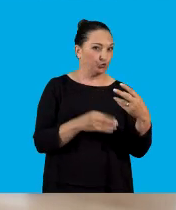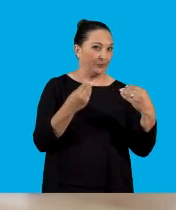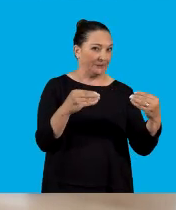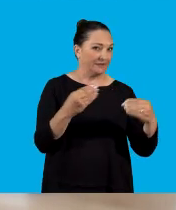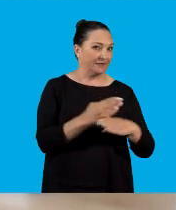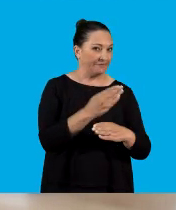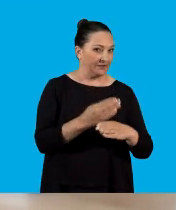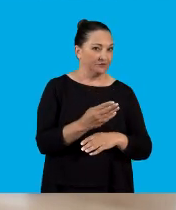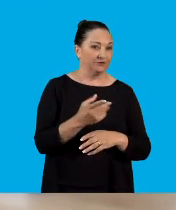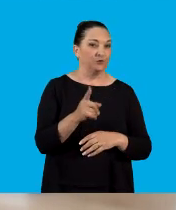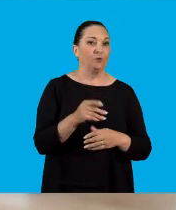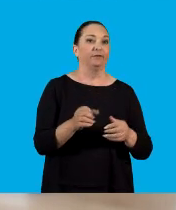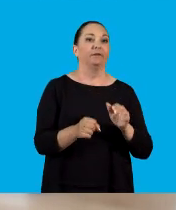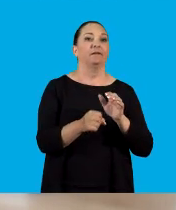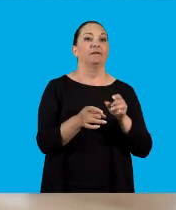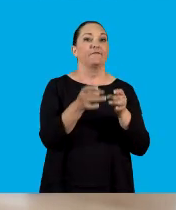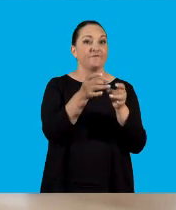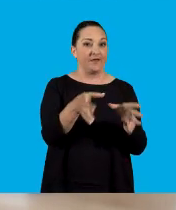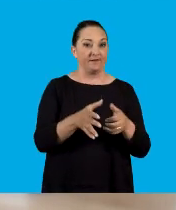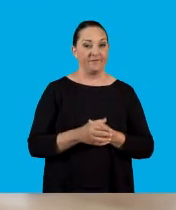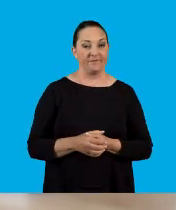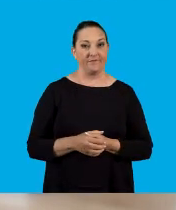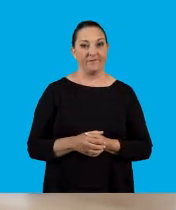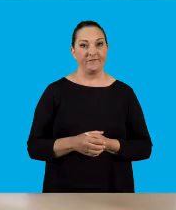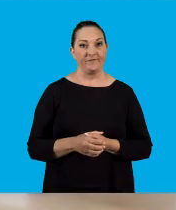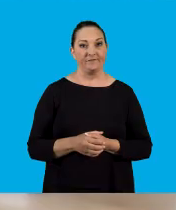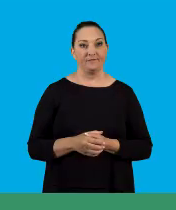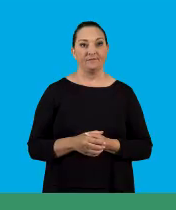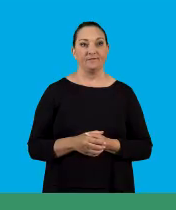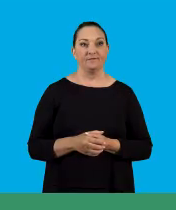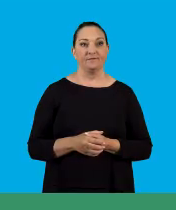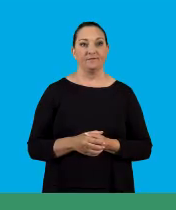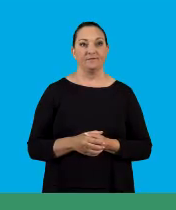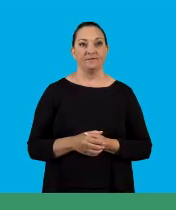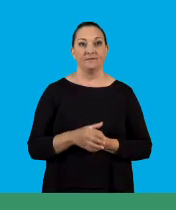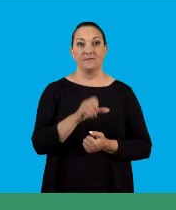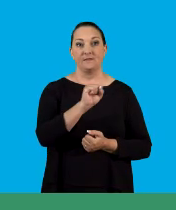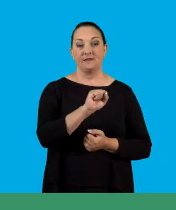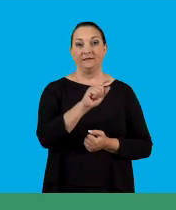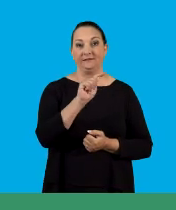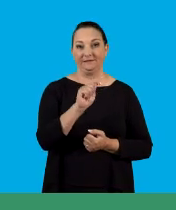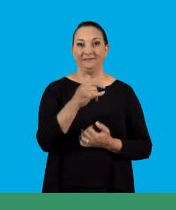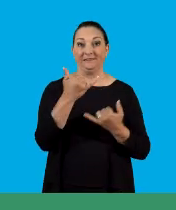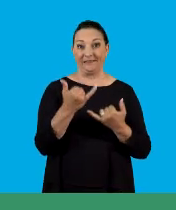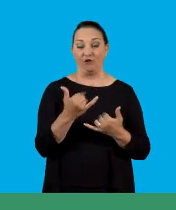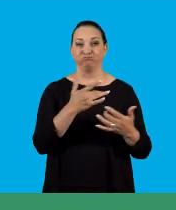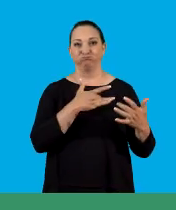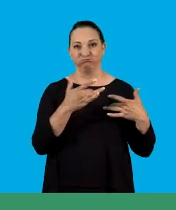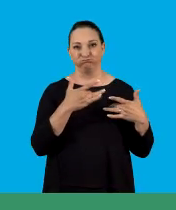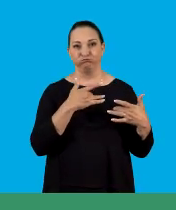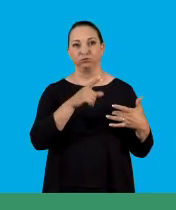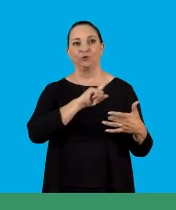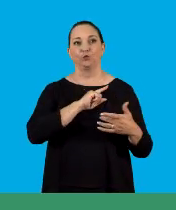business functions that are affected. And then the scenario further says ST is concerned about